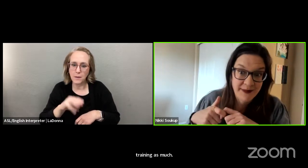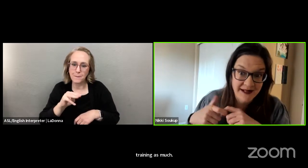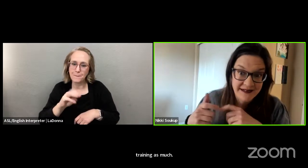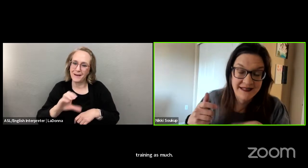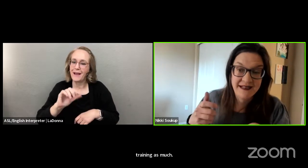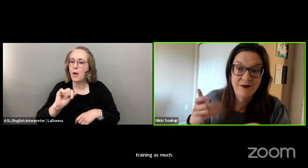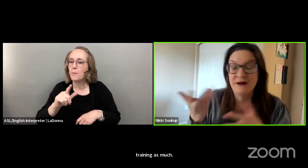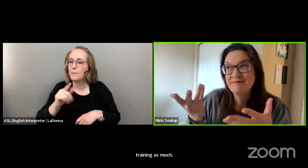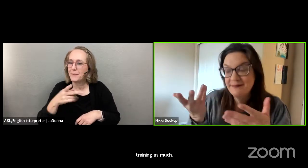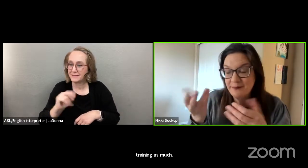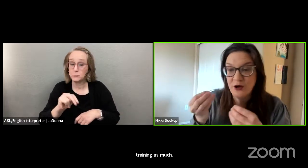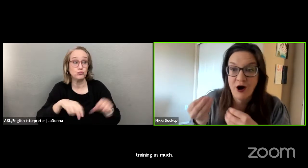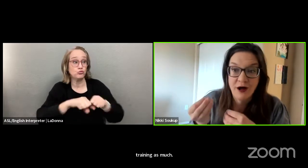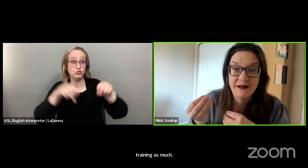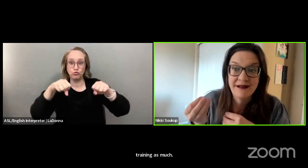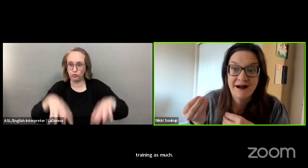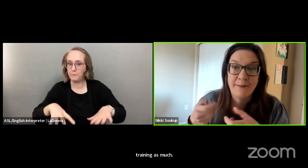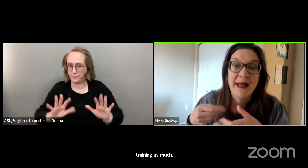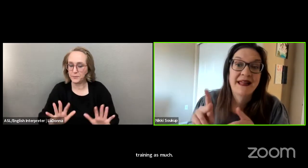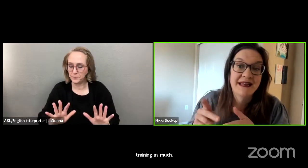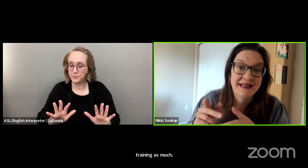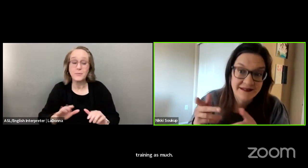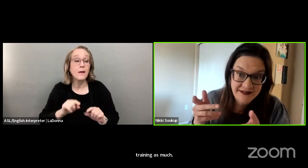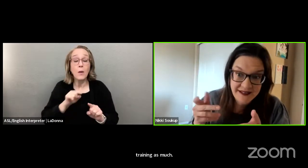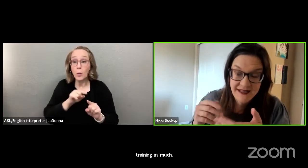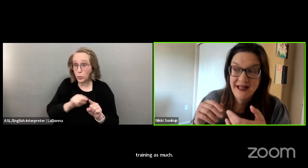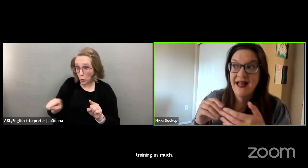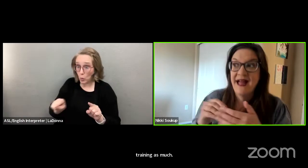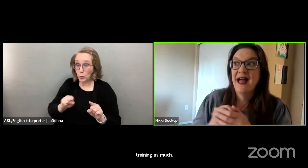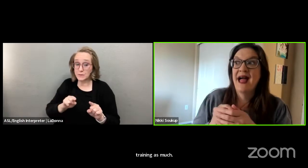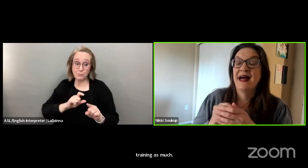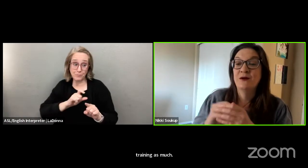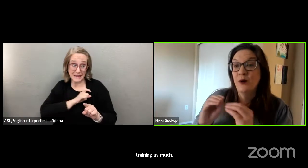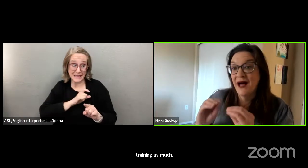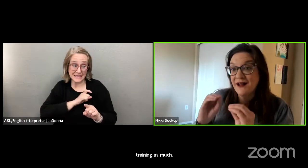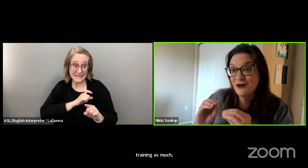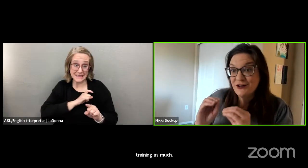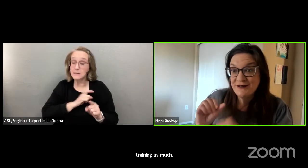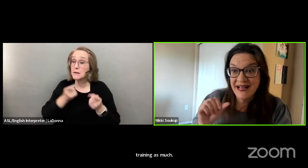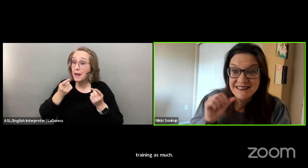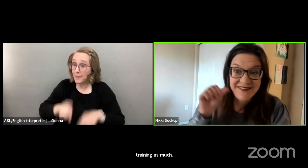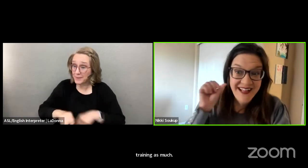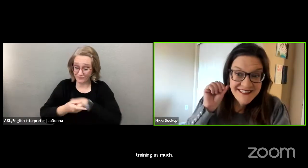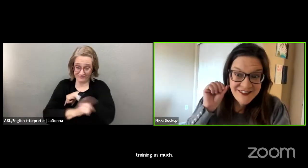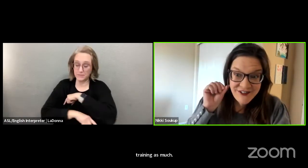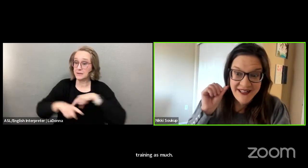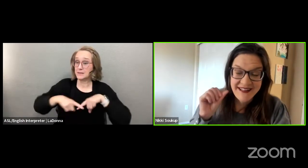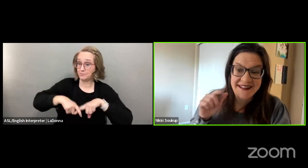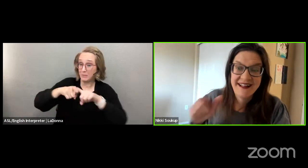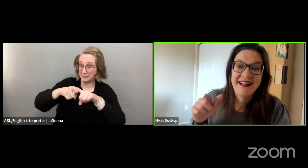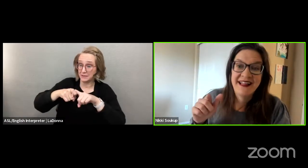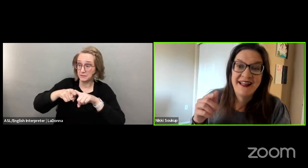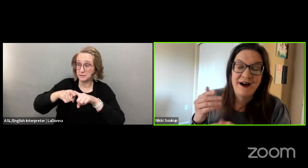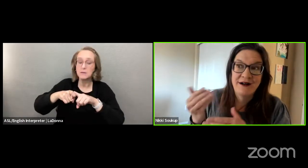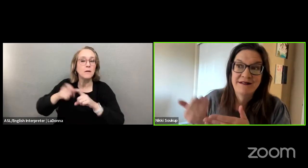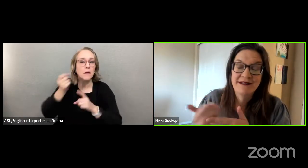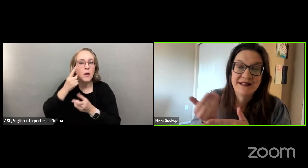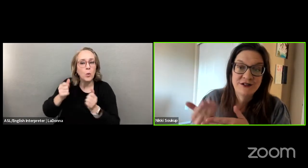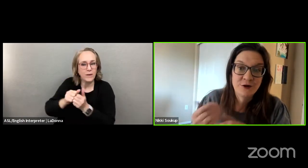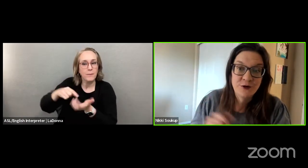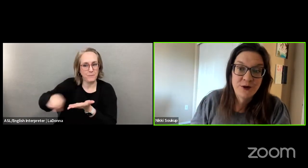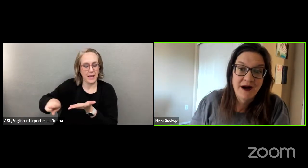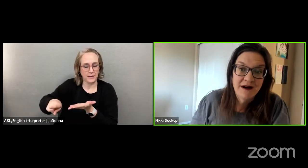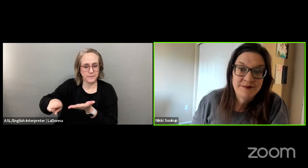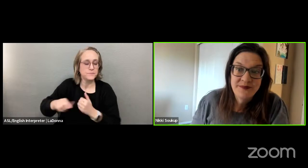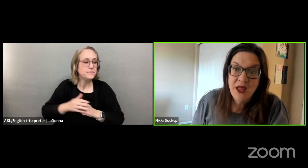were suspended or put on paid leave. And what I learned as of yesterday,